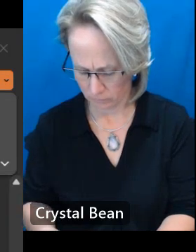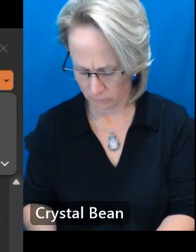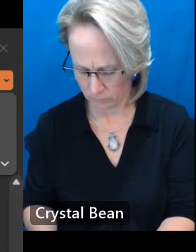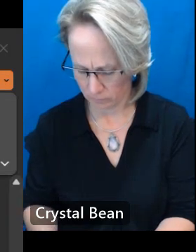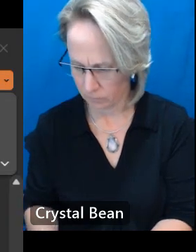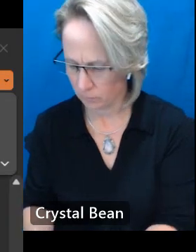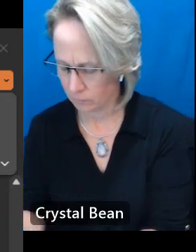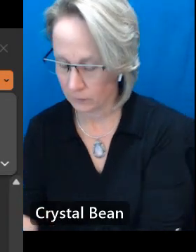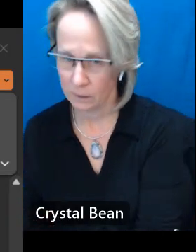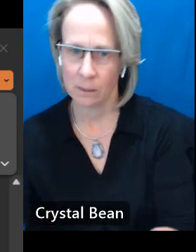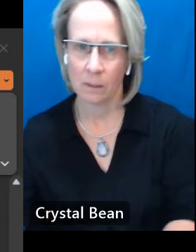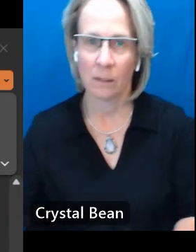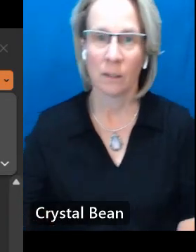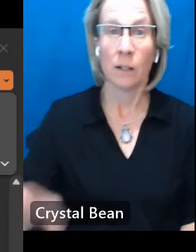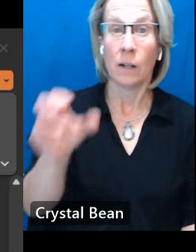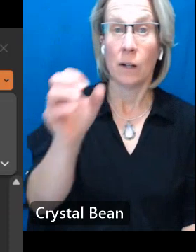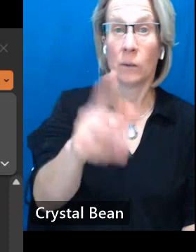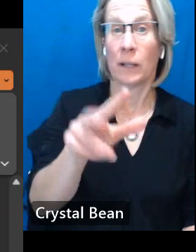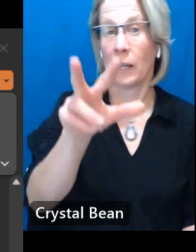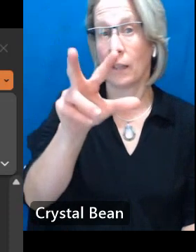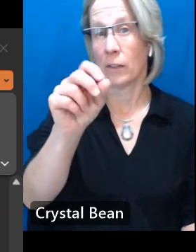Okay, 30-second warning here.